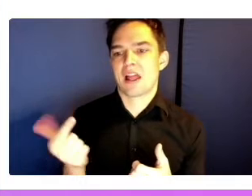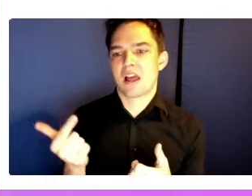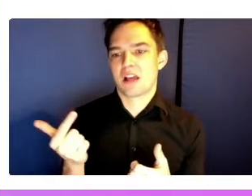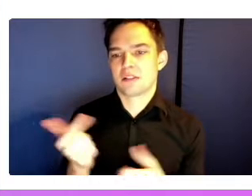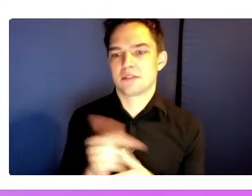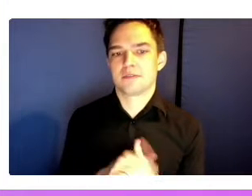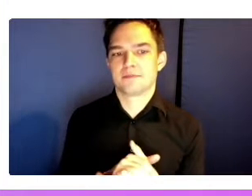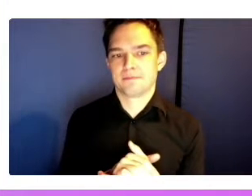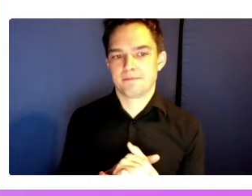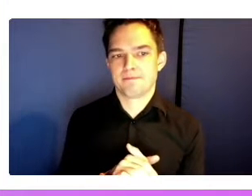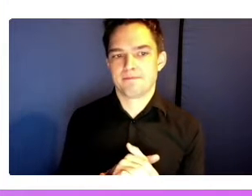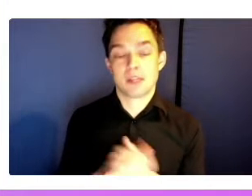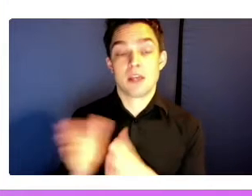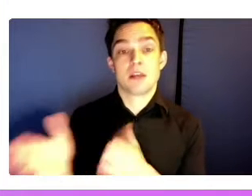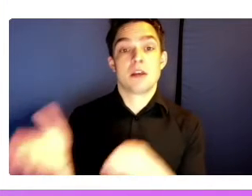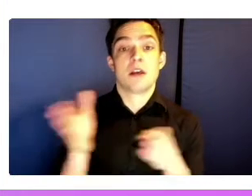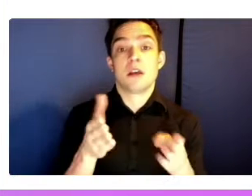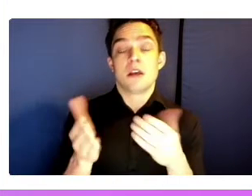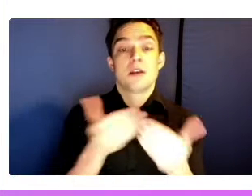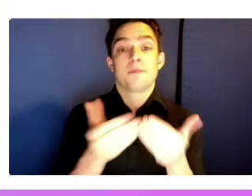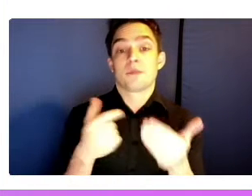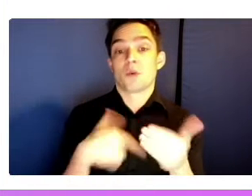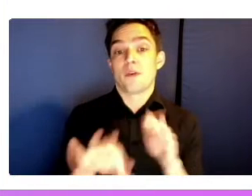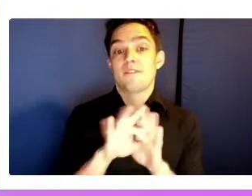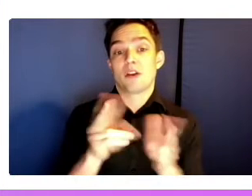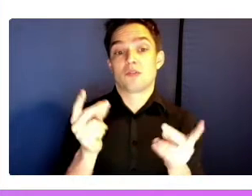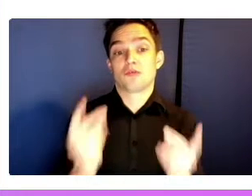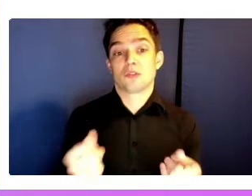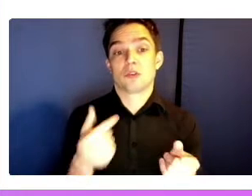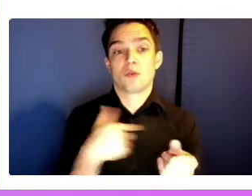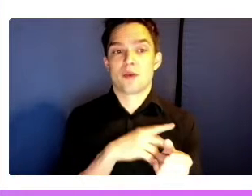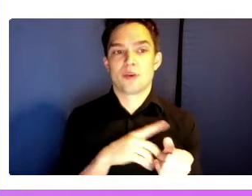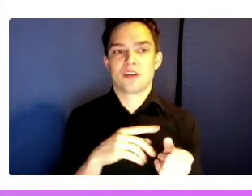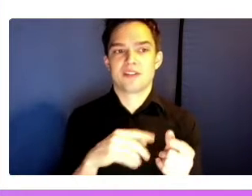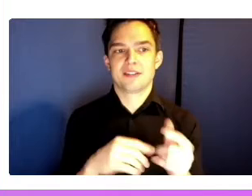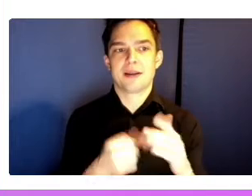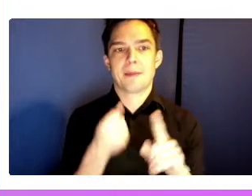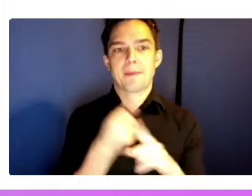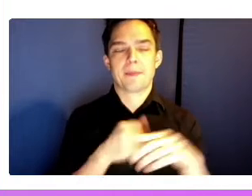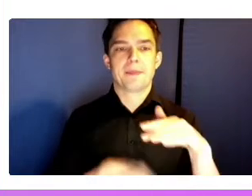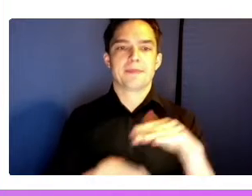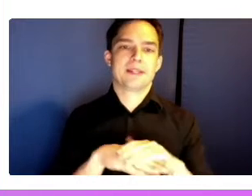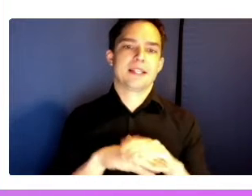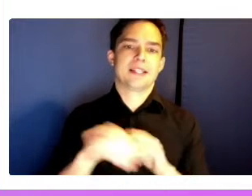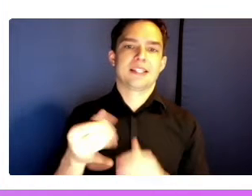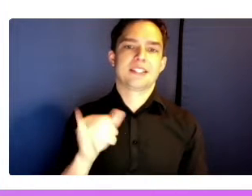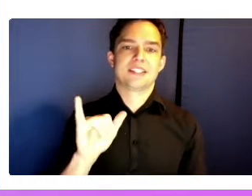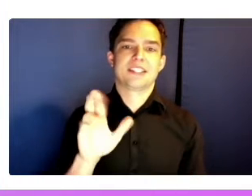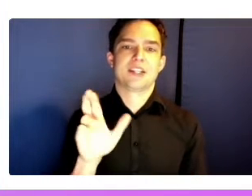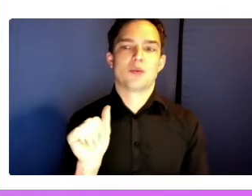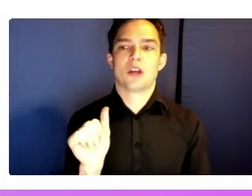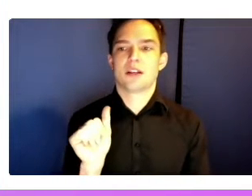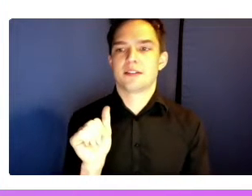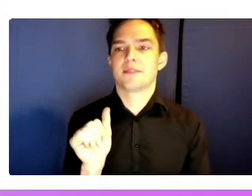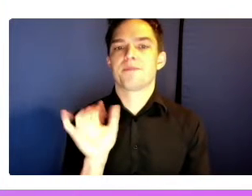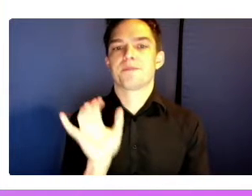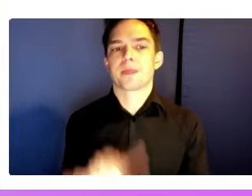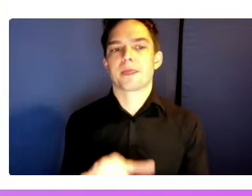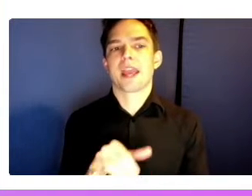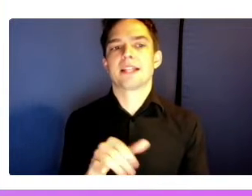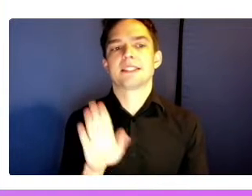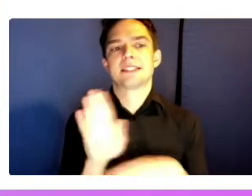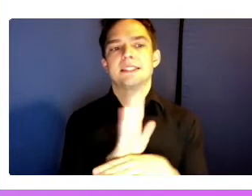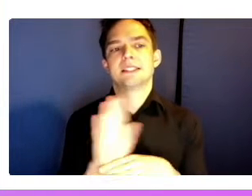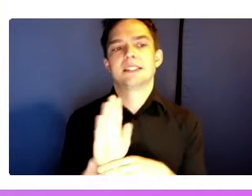So we found out real quickly we were hitting the limitations of Jira, an enterprise